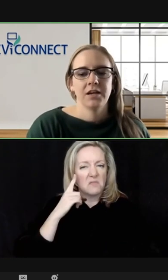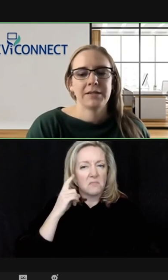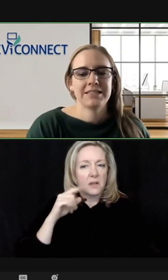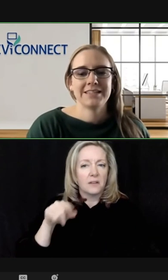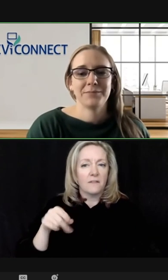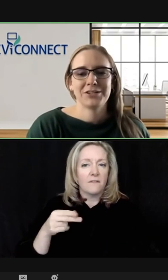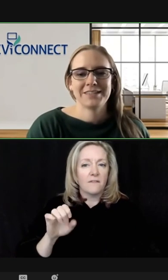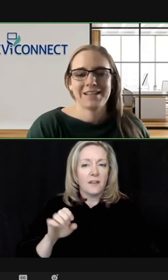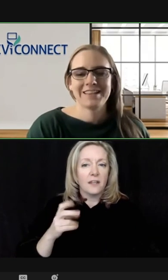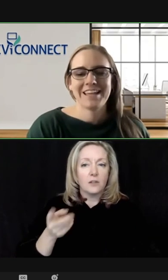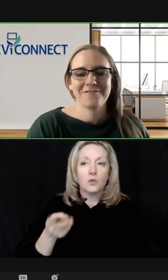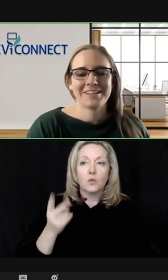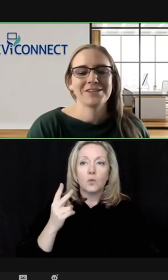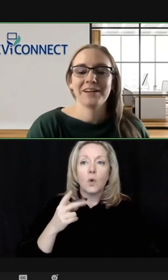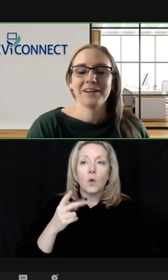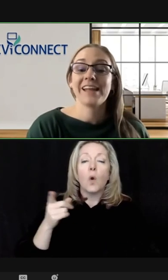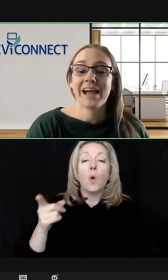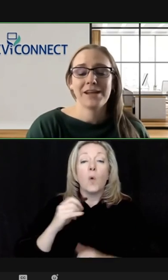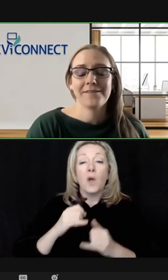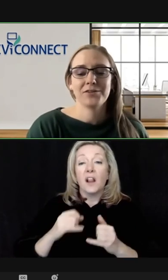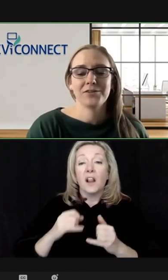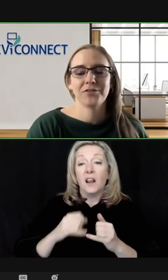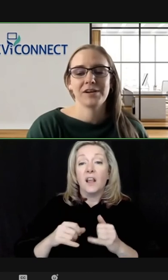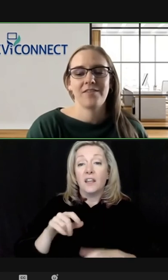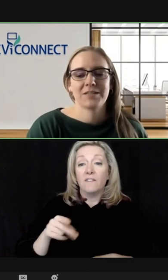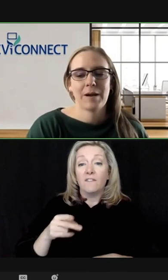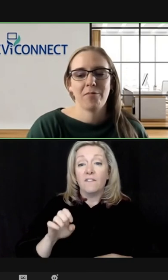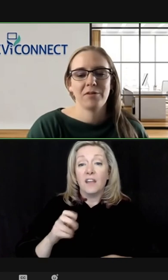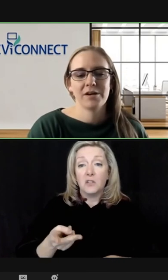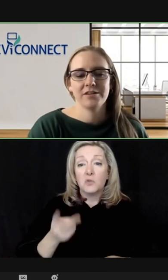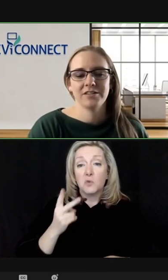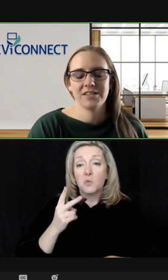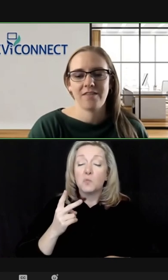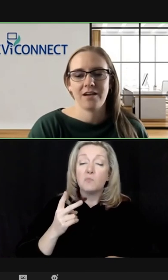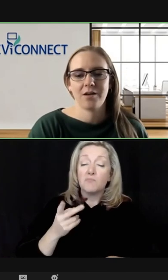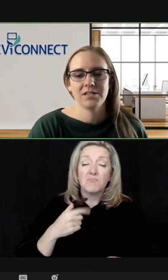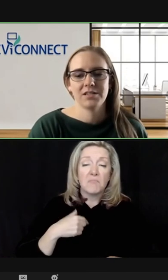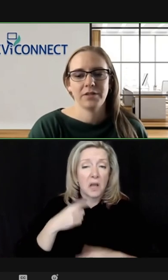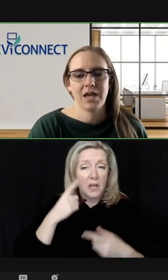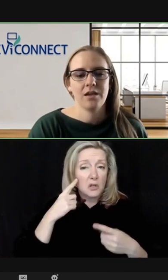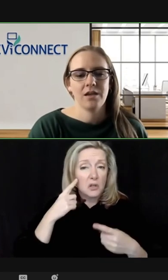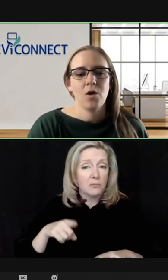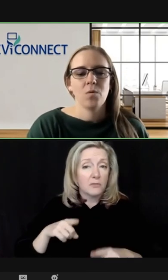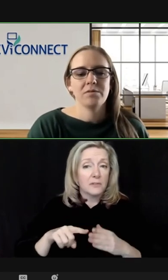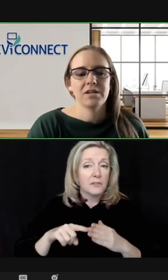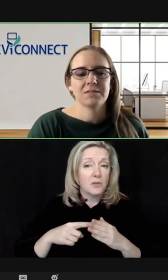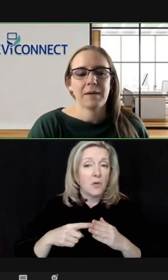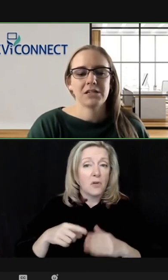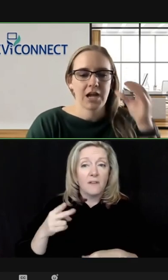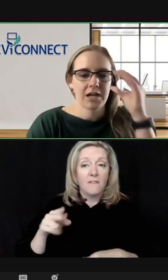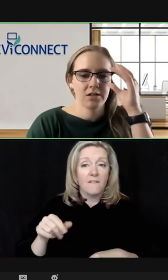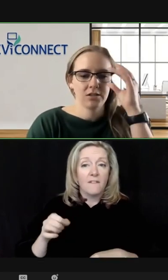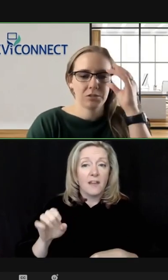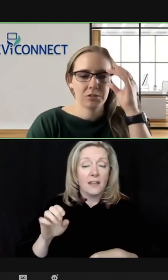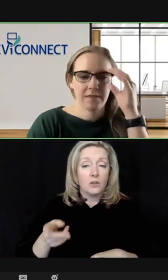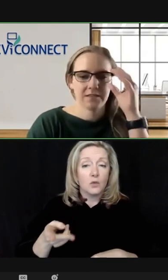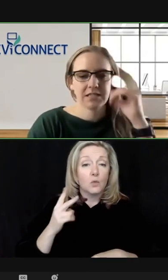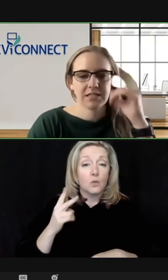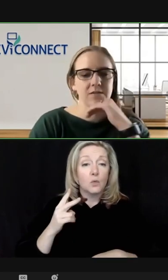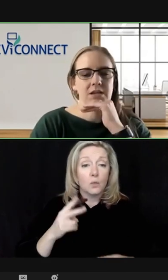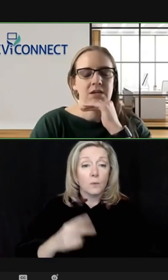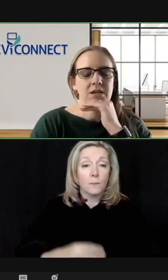activity. I did see someone just say late phase 2, and yeah, I would have to agree that that's probably where you're seeing that come into play. we would expect a child